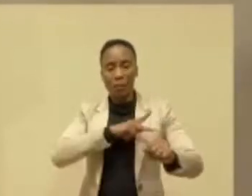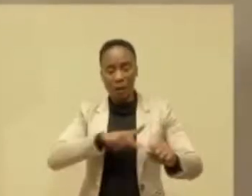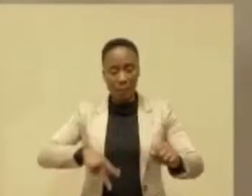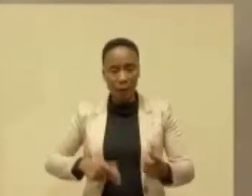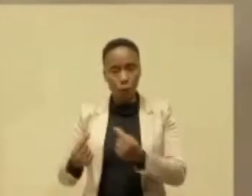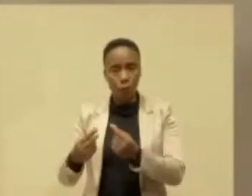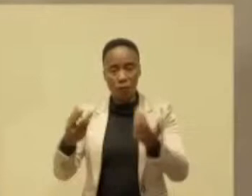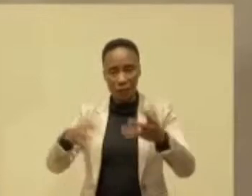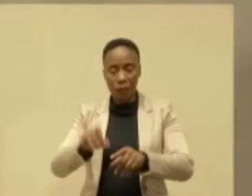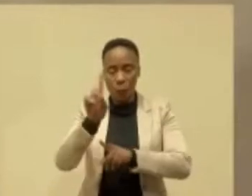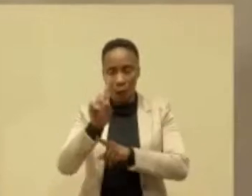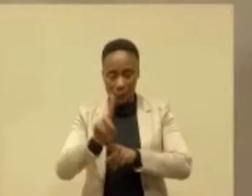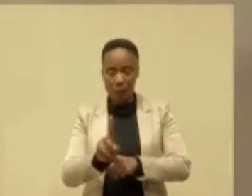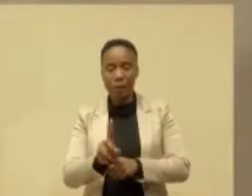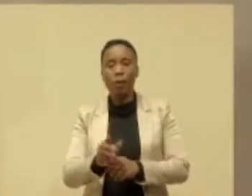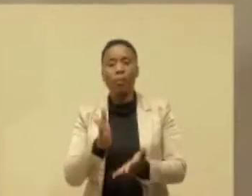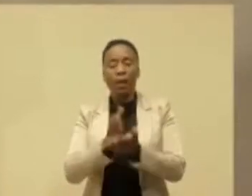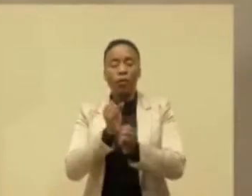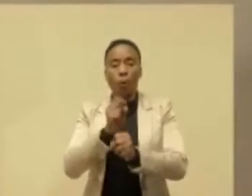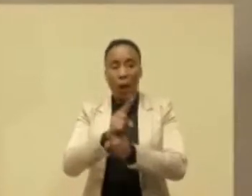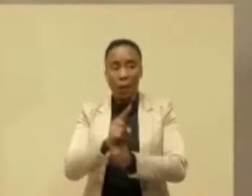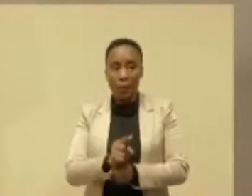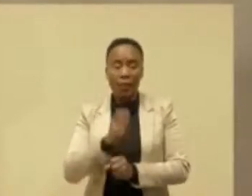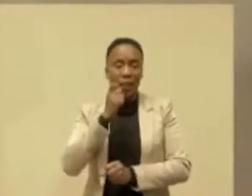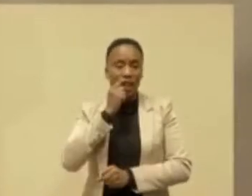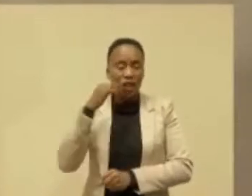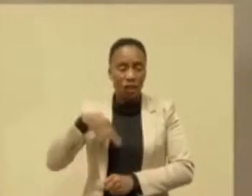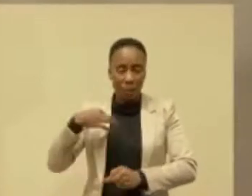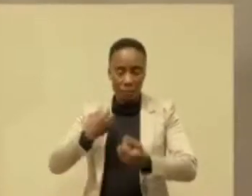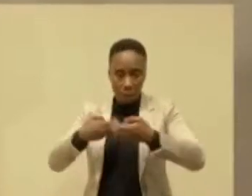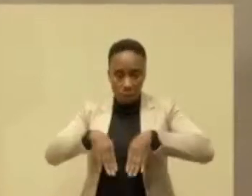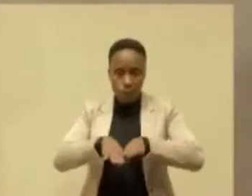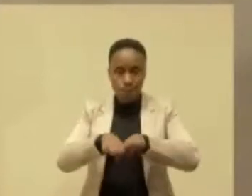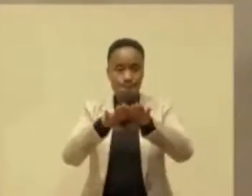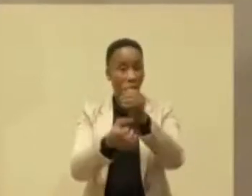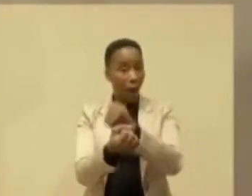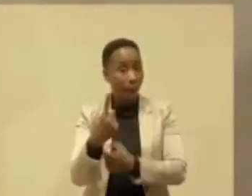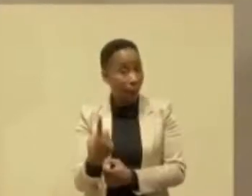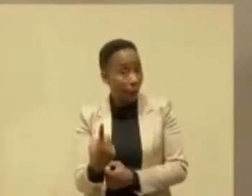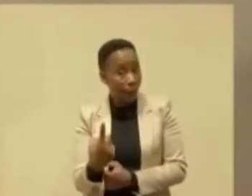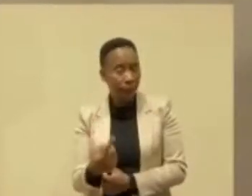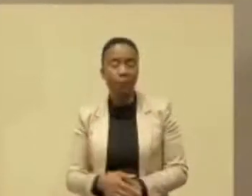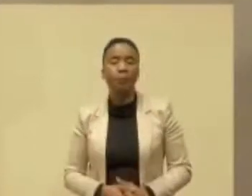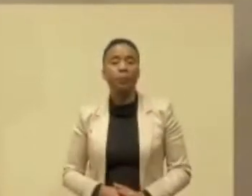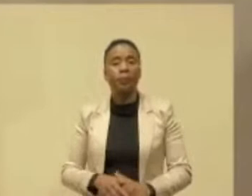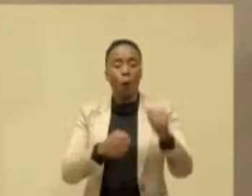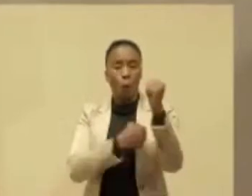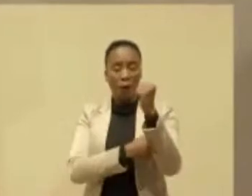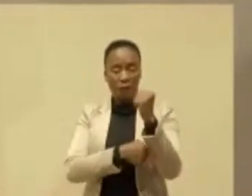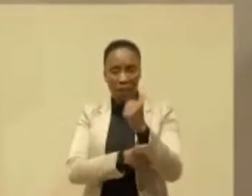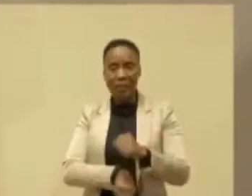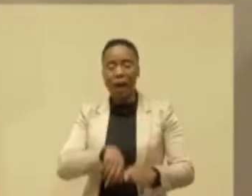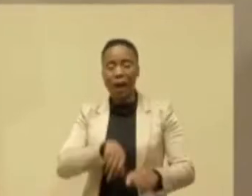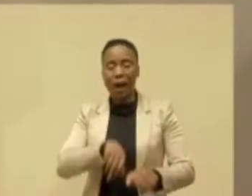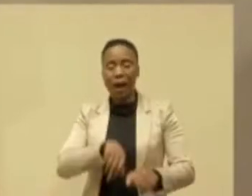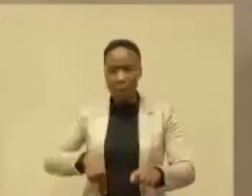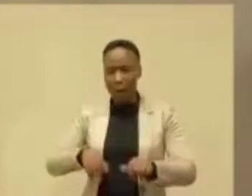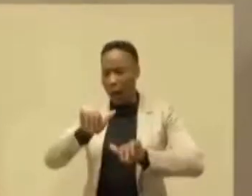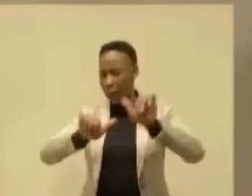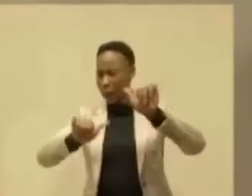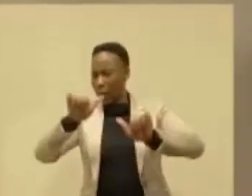that this agenda mainstreaming happens officer premier assets are the apps